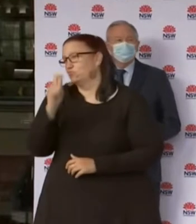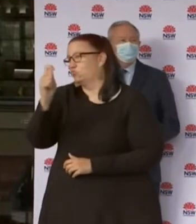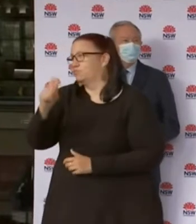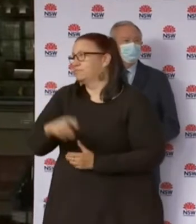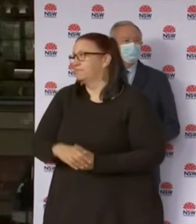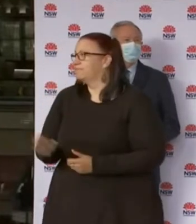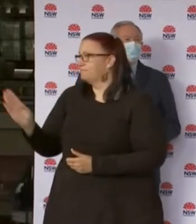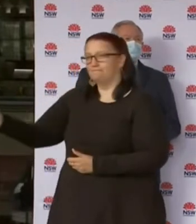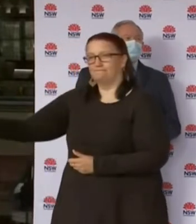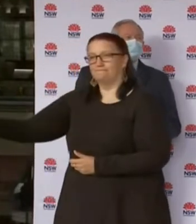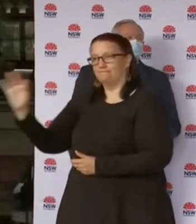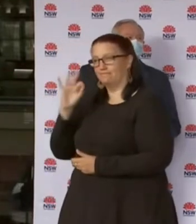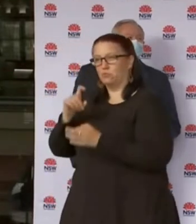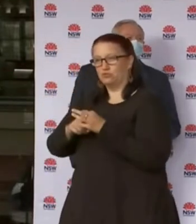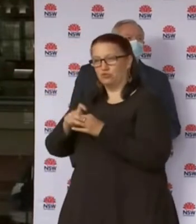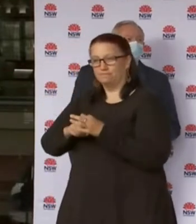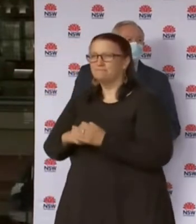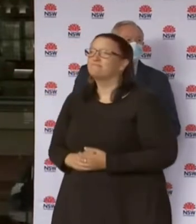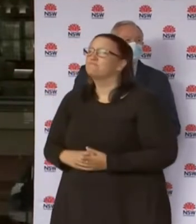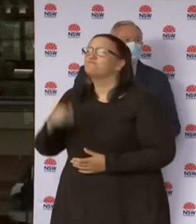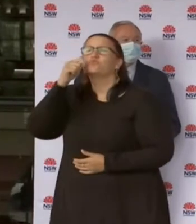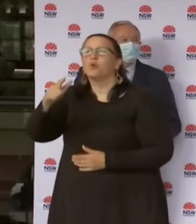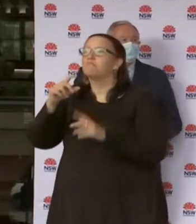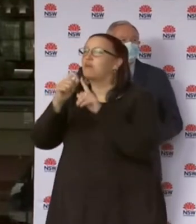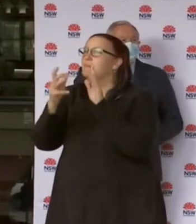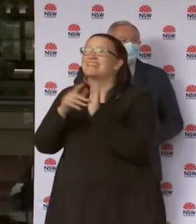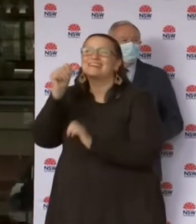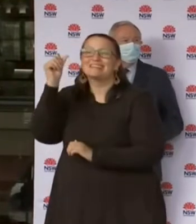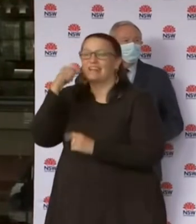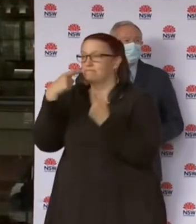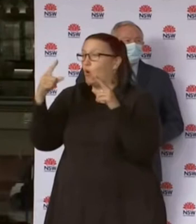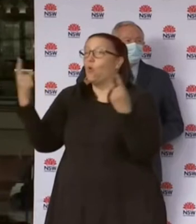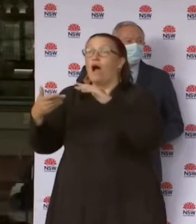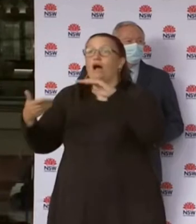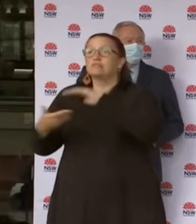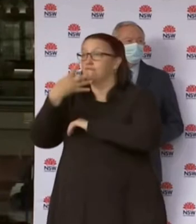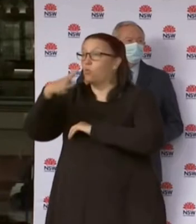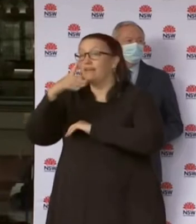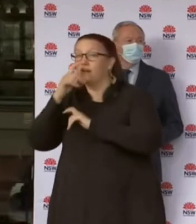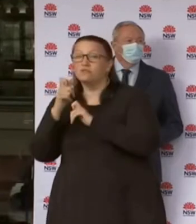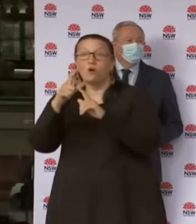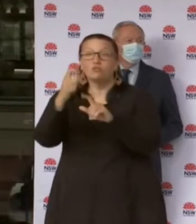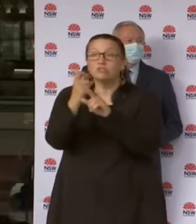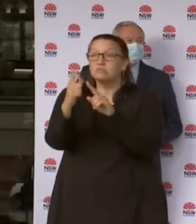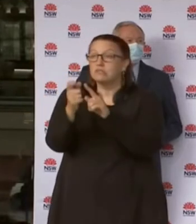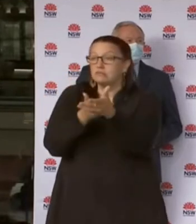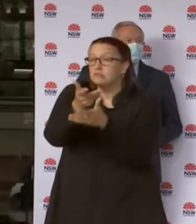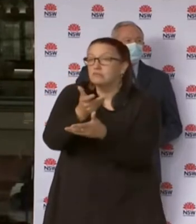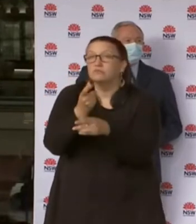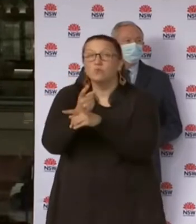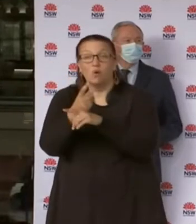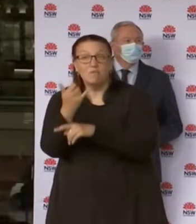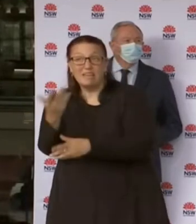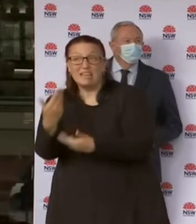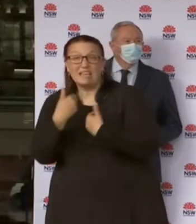Sorry, I haven't asked a question. What would you do with advice for you to right now? Go ahead and get AstraZeneca or wait for time? Well, at the moment it's